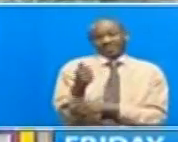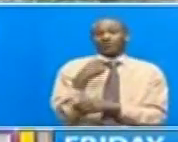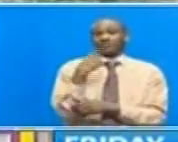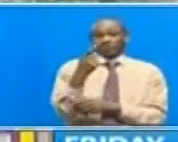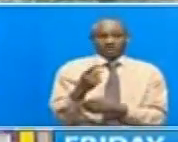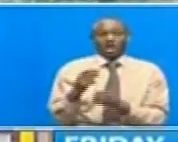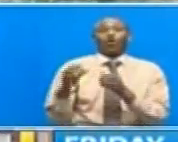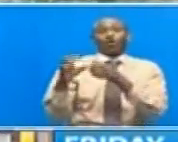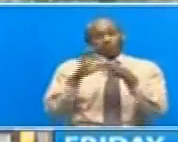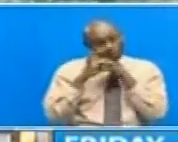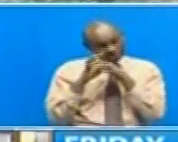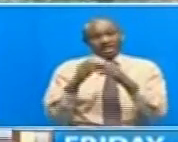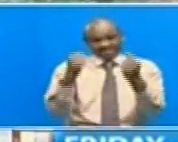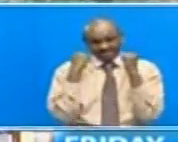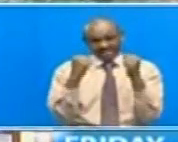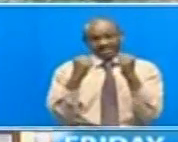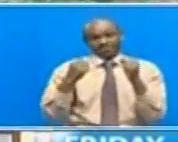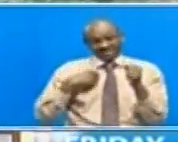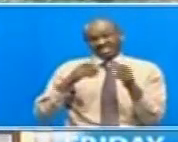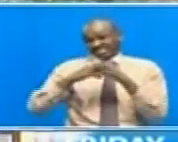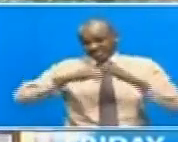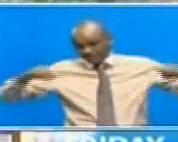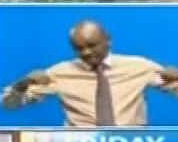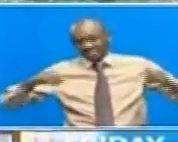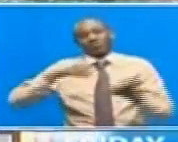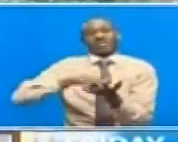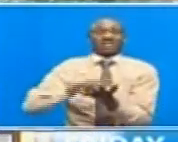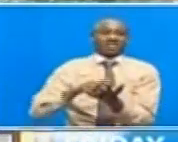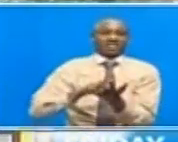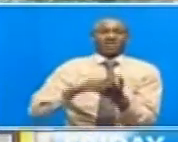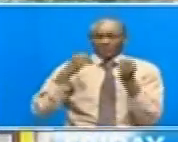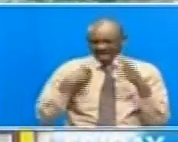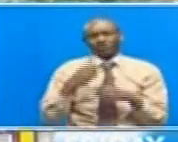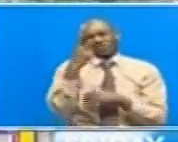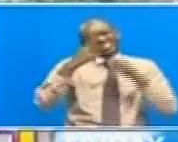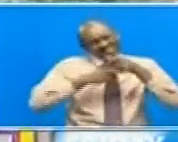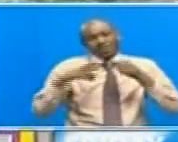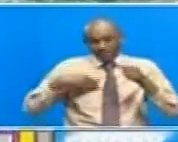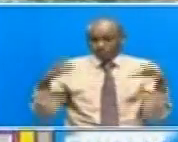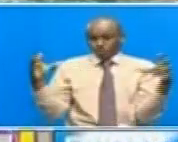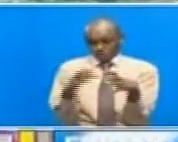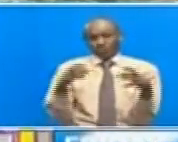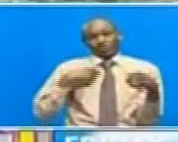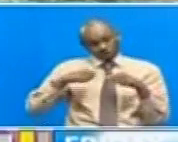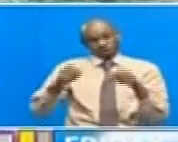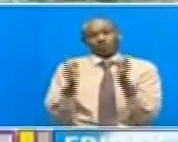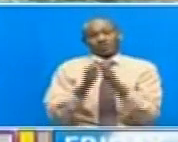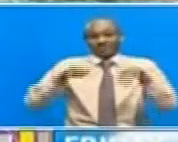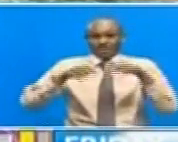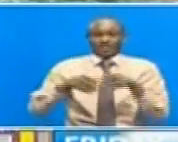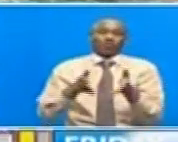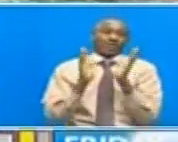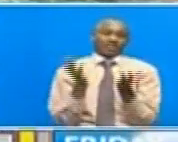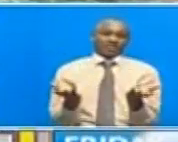Tunaitwa umoja ni nguvu, utengano ni udhaifu. Na tuko watu 27 ambao tuko tunaendelea hapa hivi.